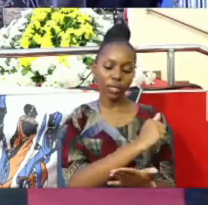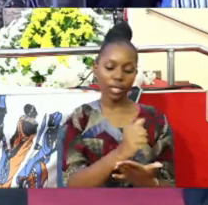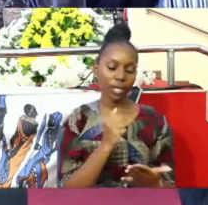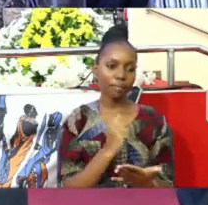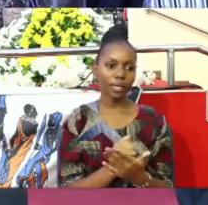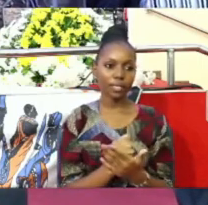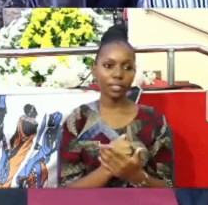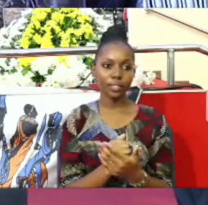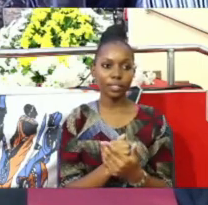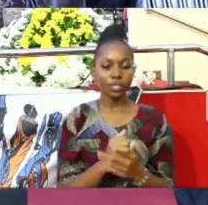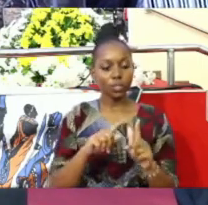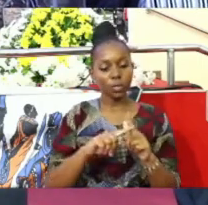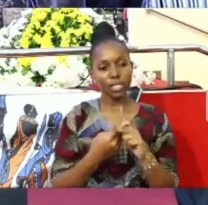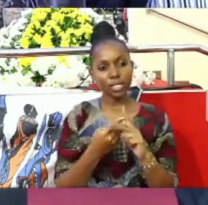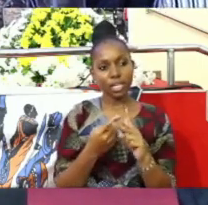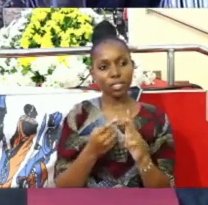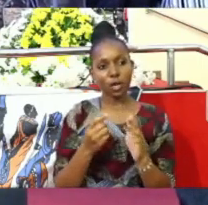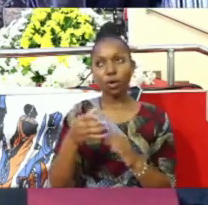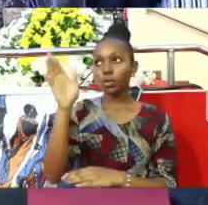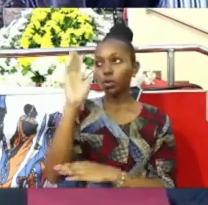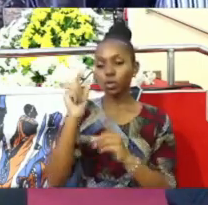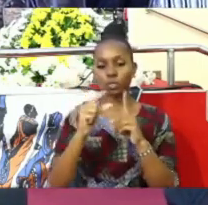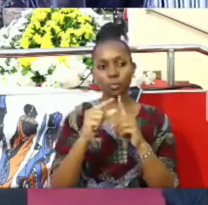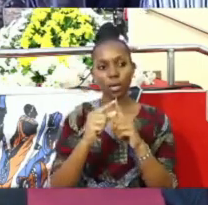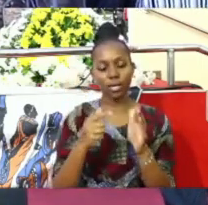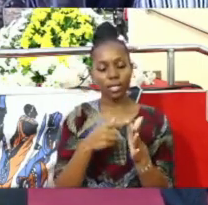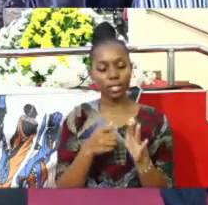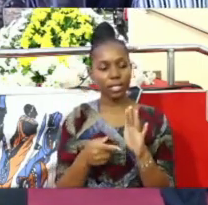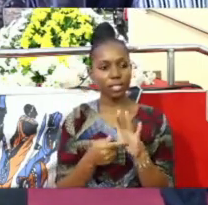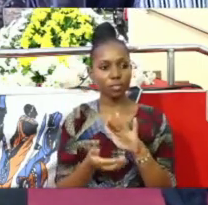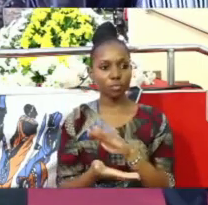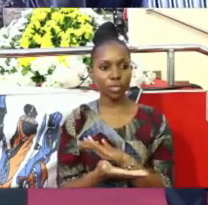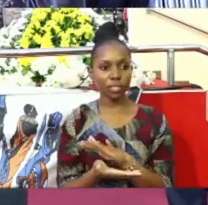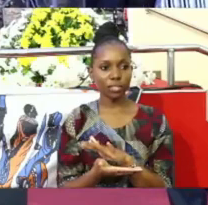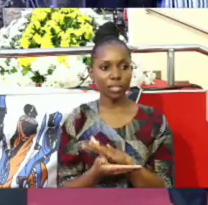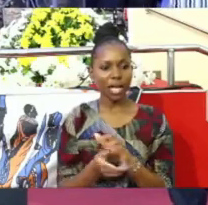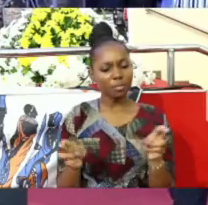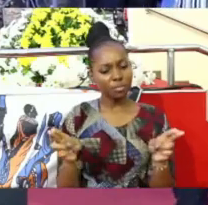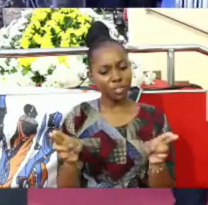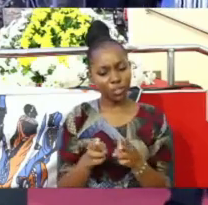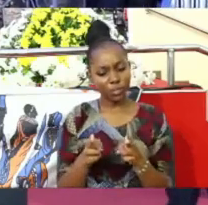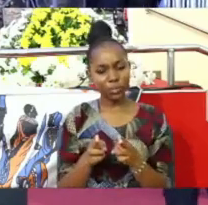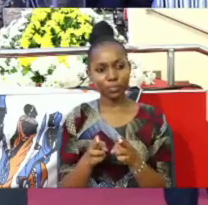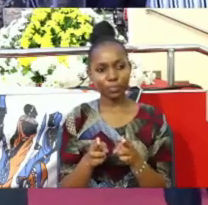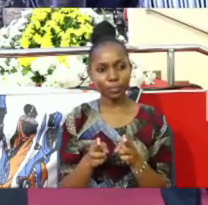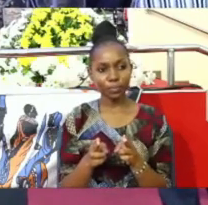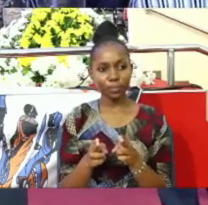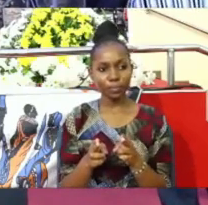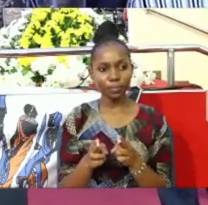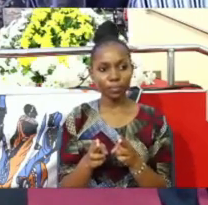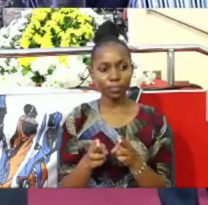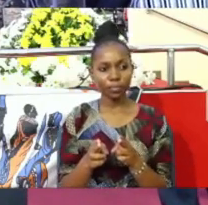I want us to go to God's word this morning. I'll be very brief. And I want to build on